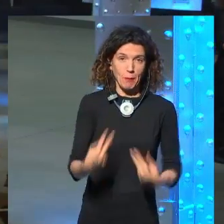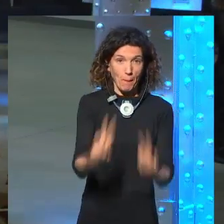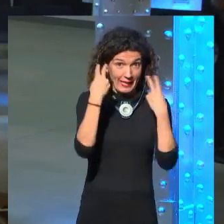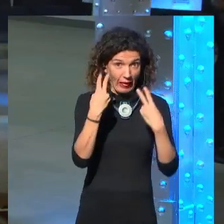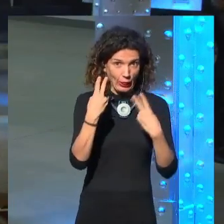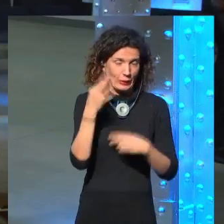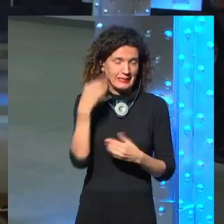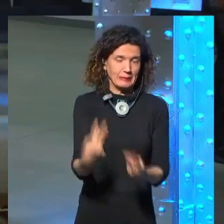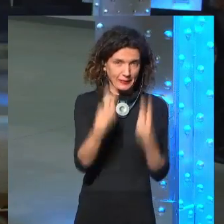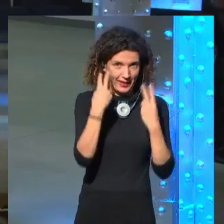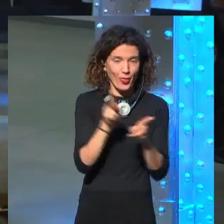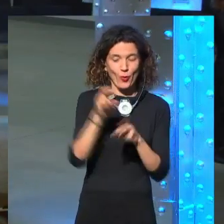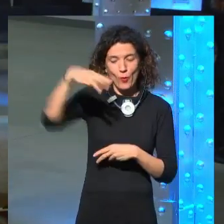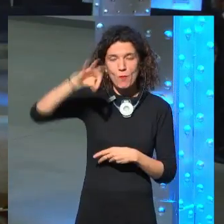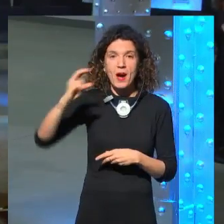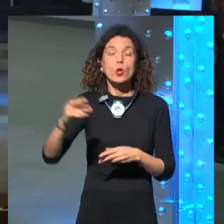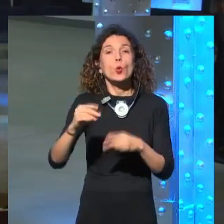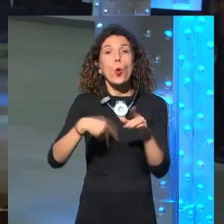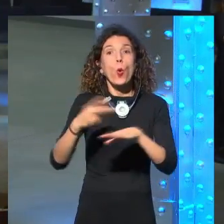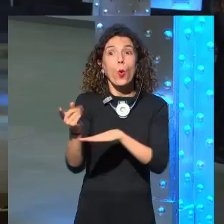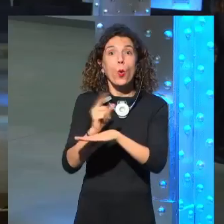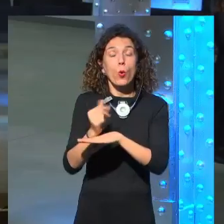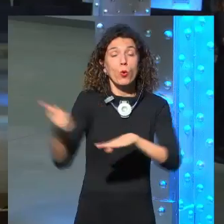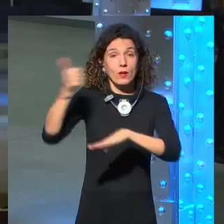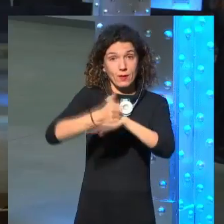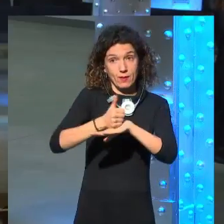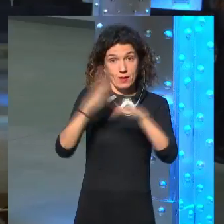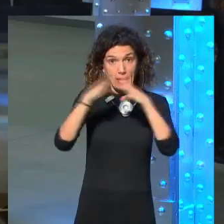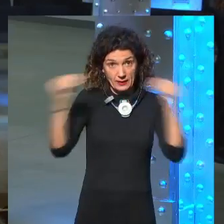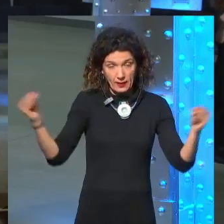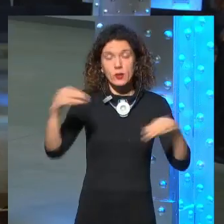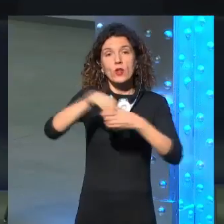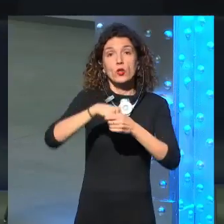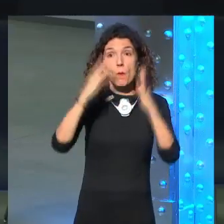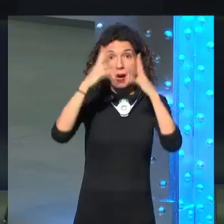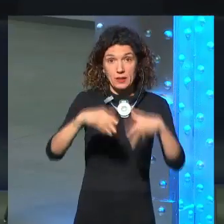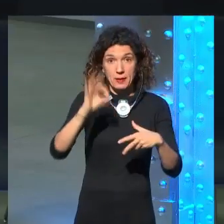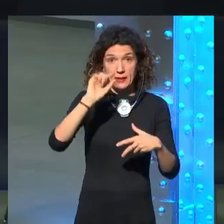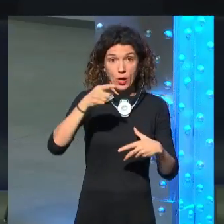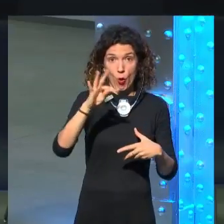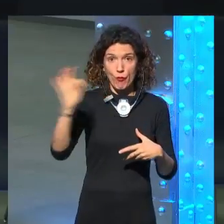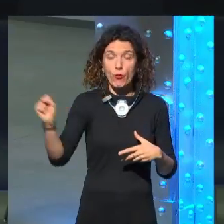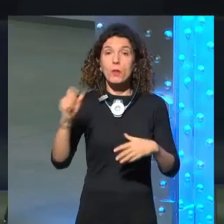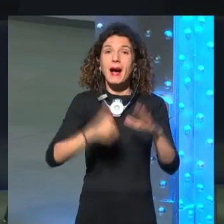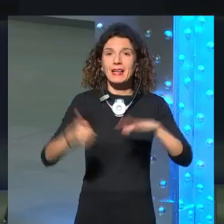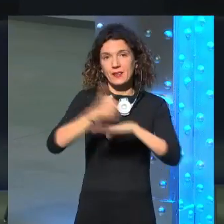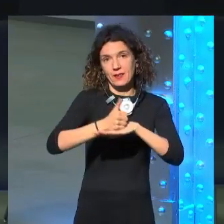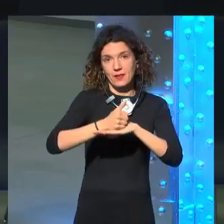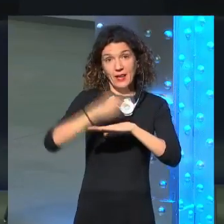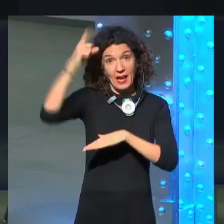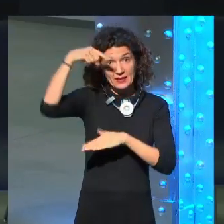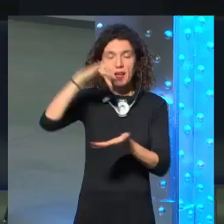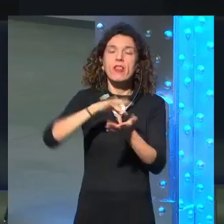going to introduce Marcus myself. He's looking at me with a weird face. He's a professor of mathematics in Oxford, and